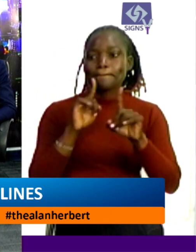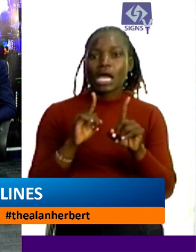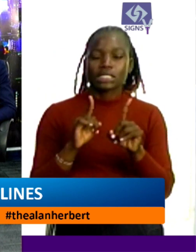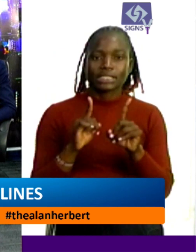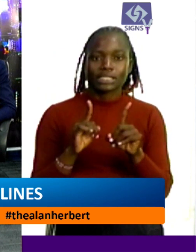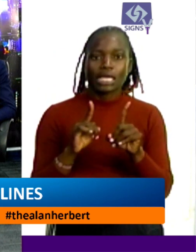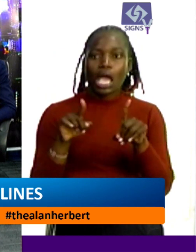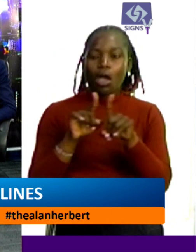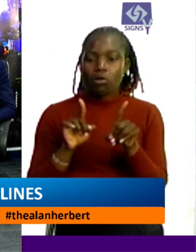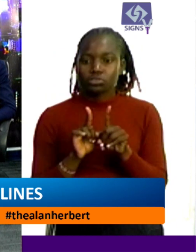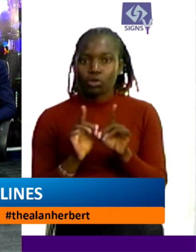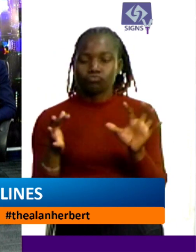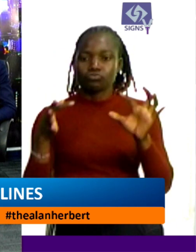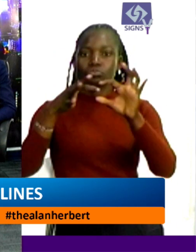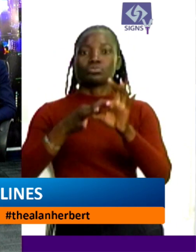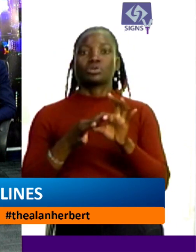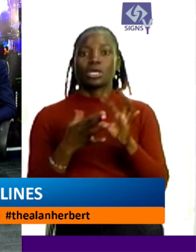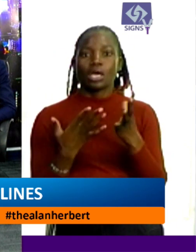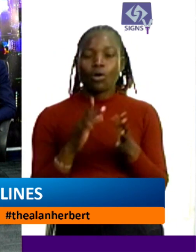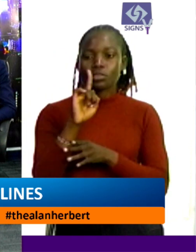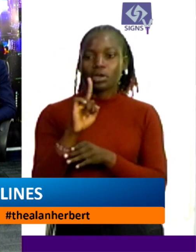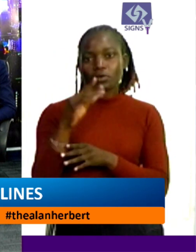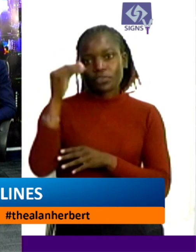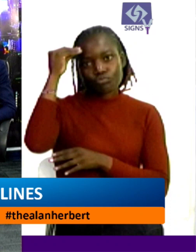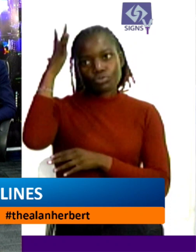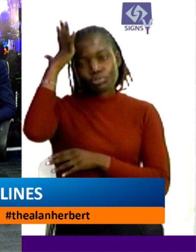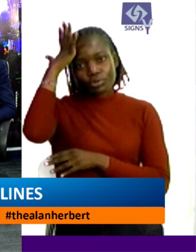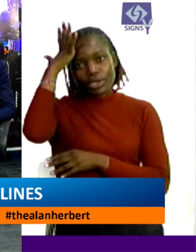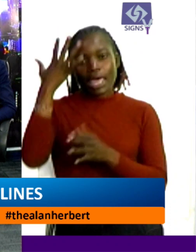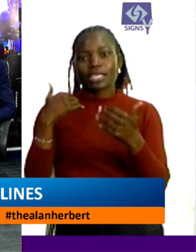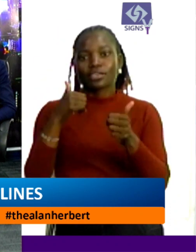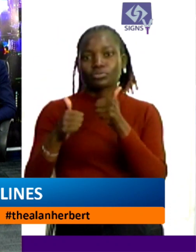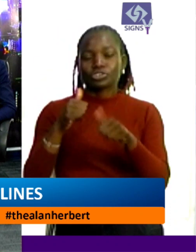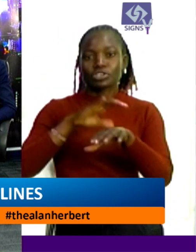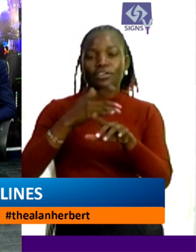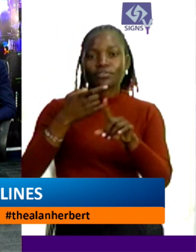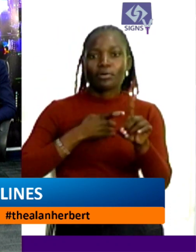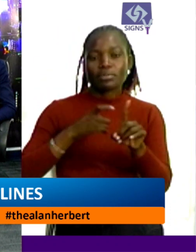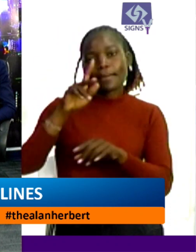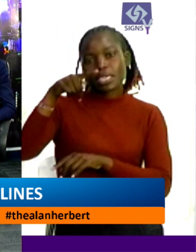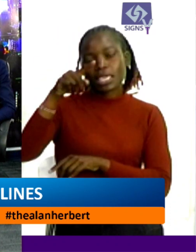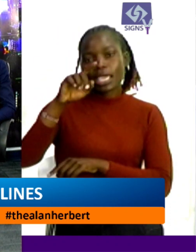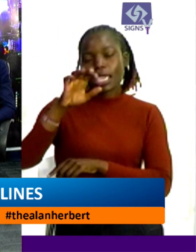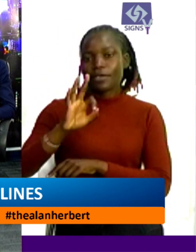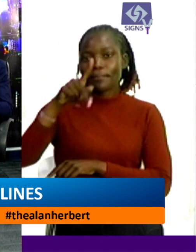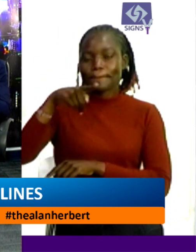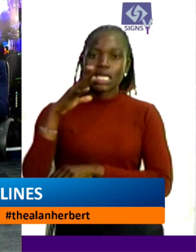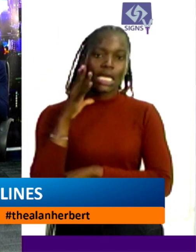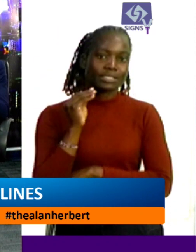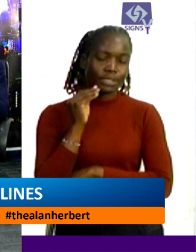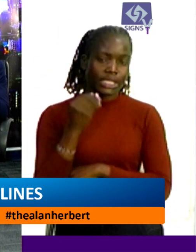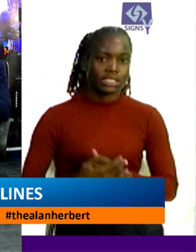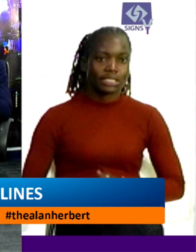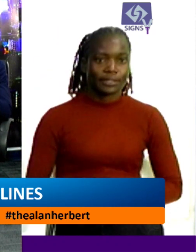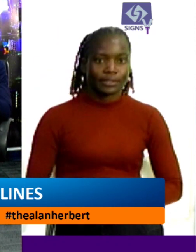could intertwine this with one of the memorable things that you took away from your PFP experience. Yeah,